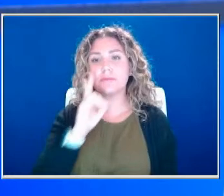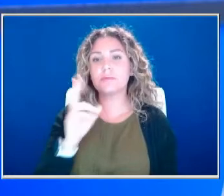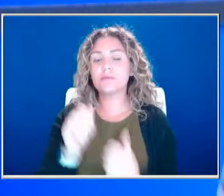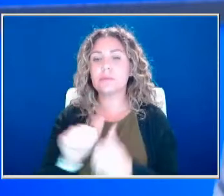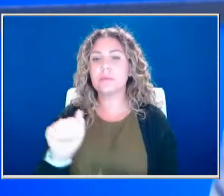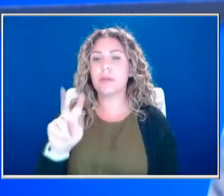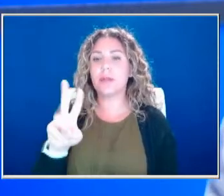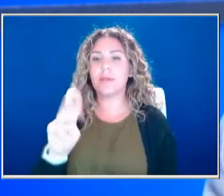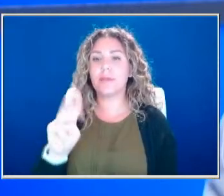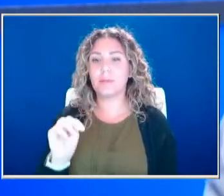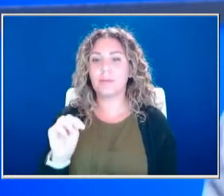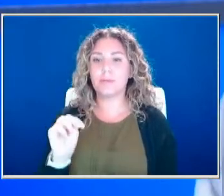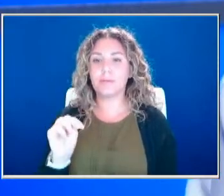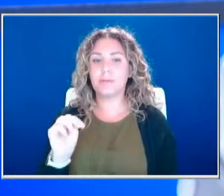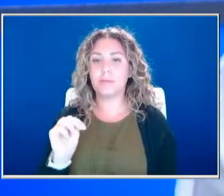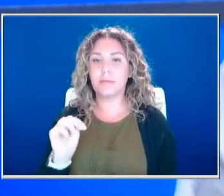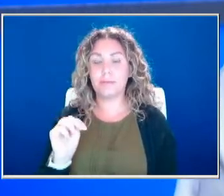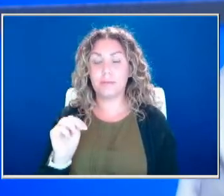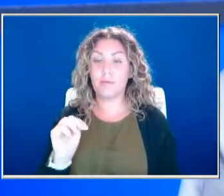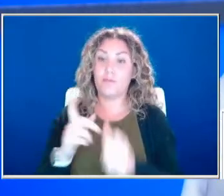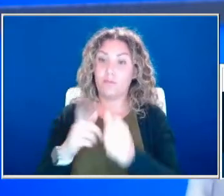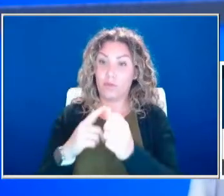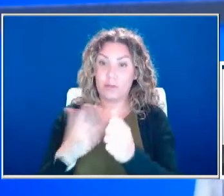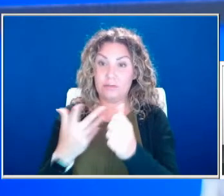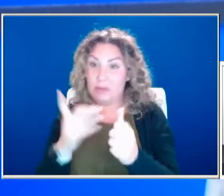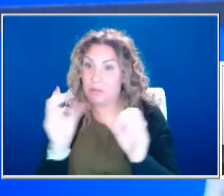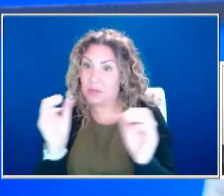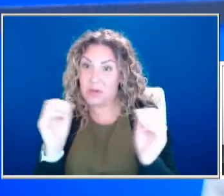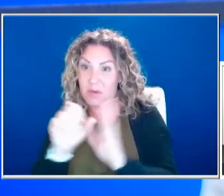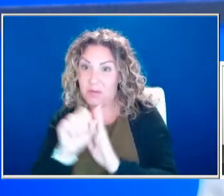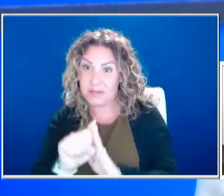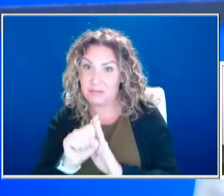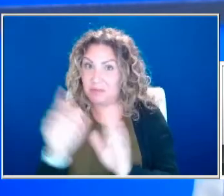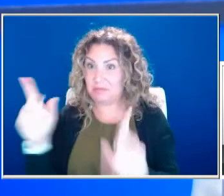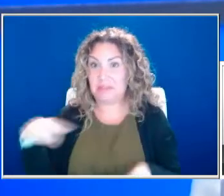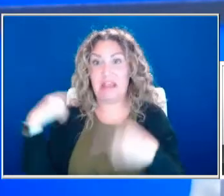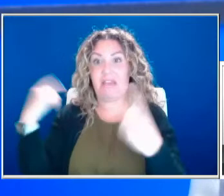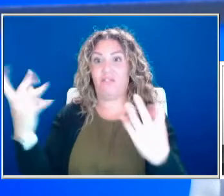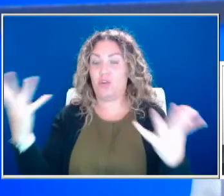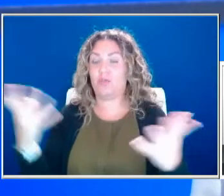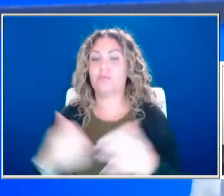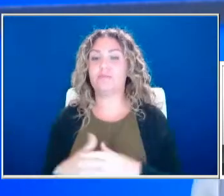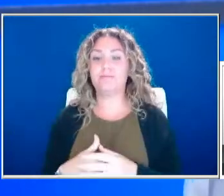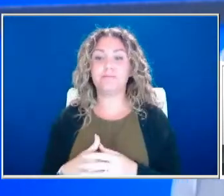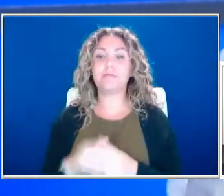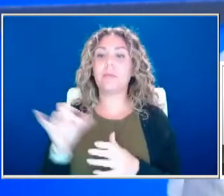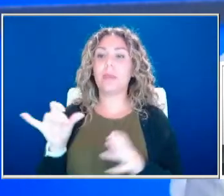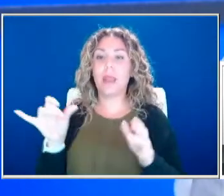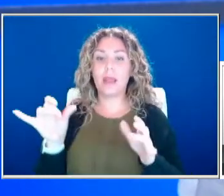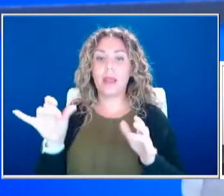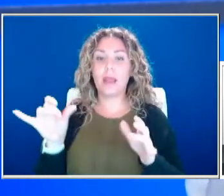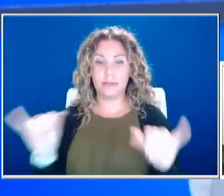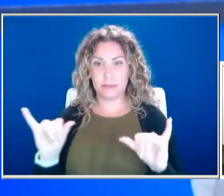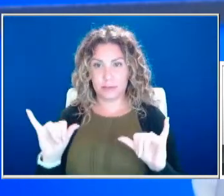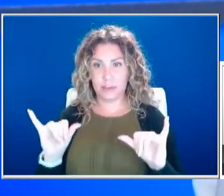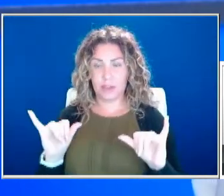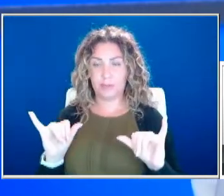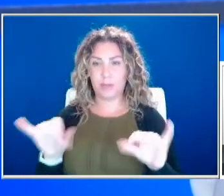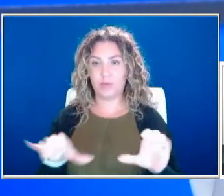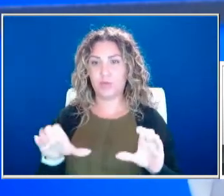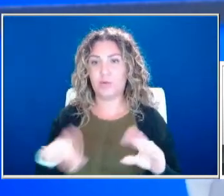AVM, number one, you may not have any symptoms ever at all. Which is common, and we're doing a lot more imaging on